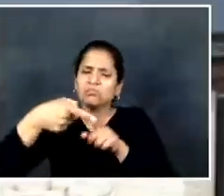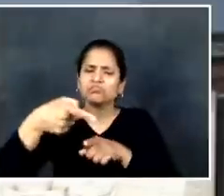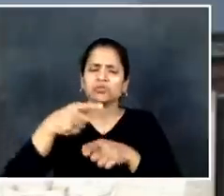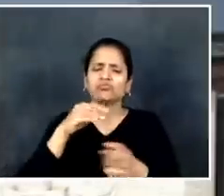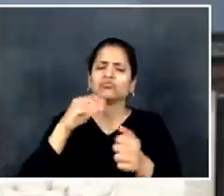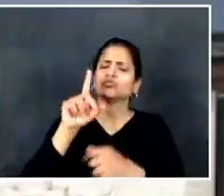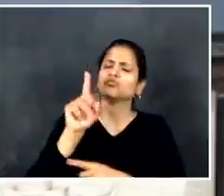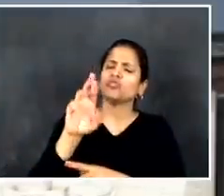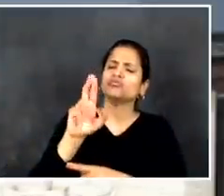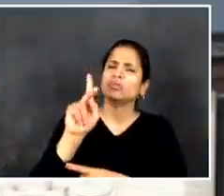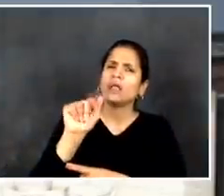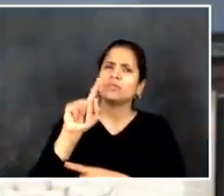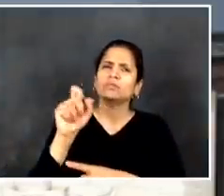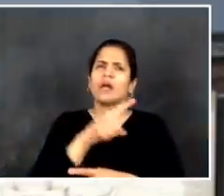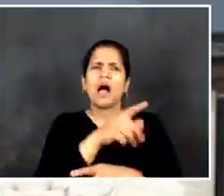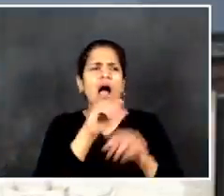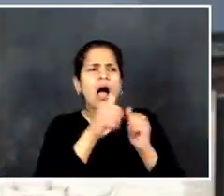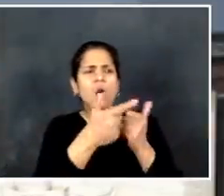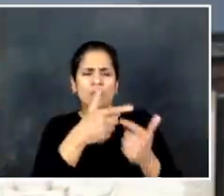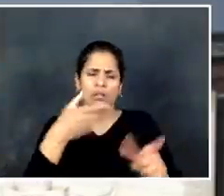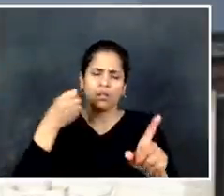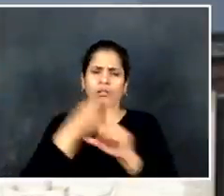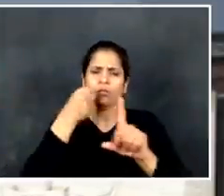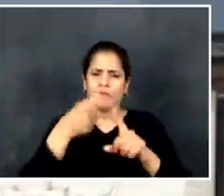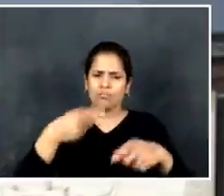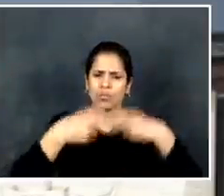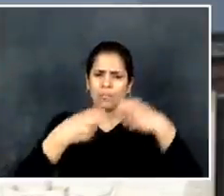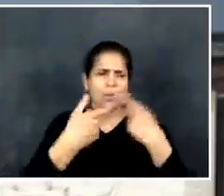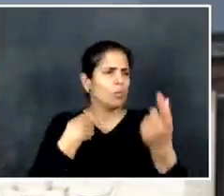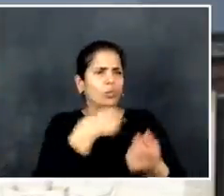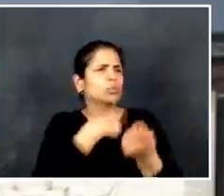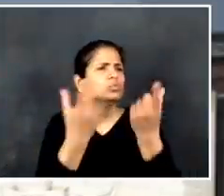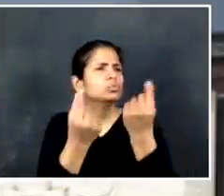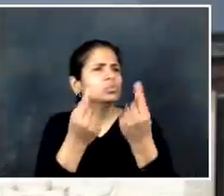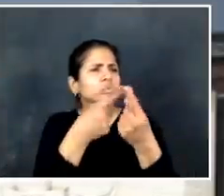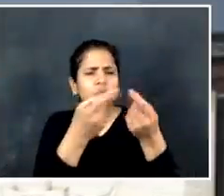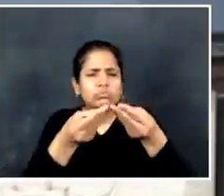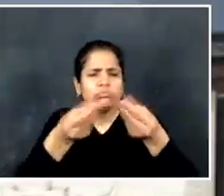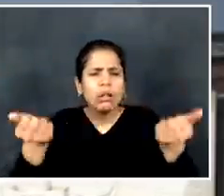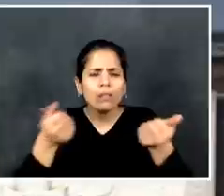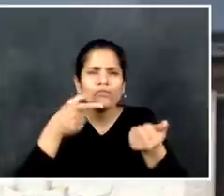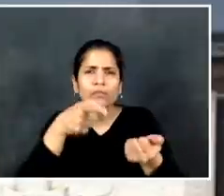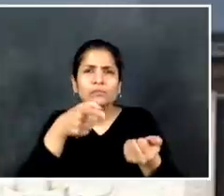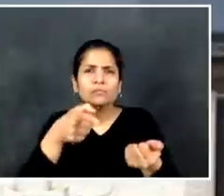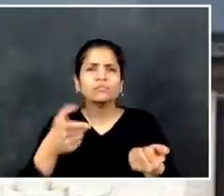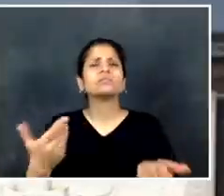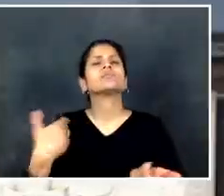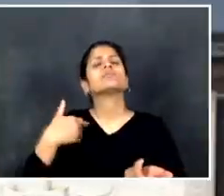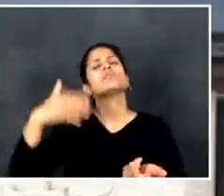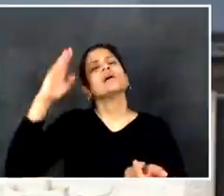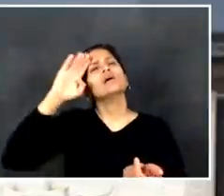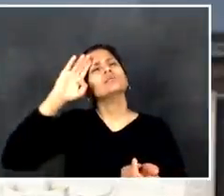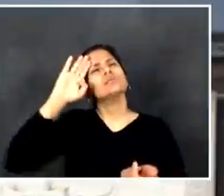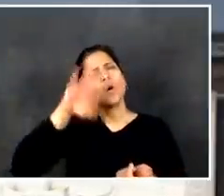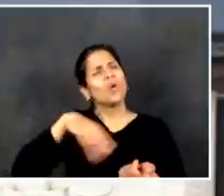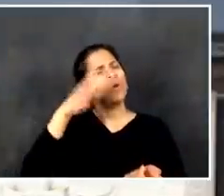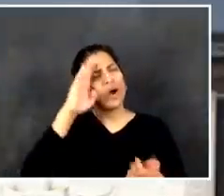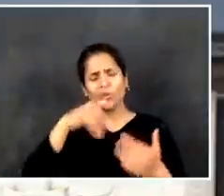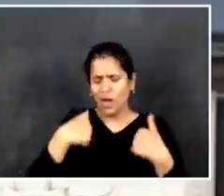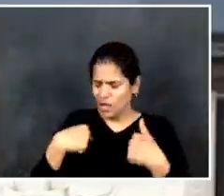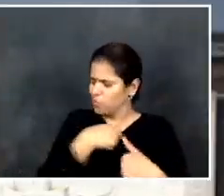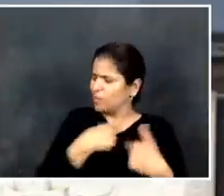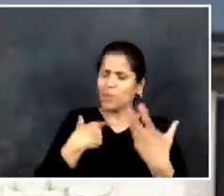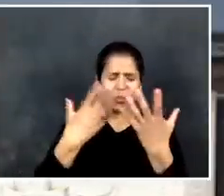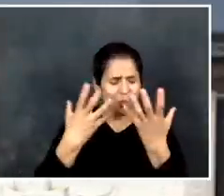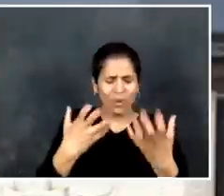save lives every single hour of every single day, and that comes first. But I know Mitch, you are very sensitive to the realities